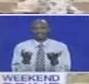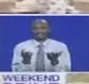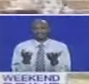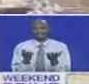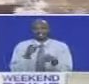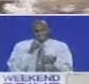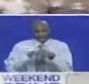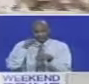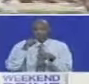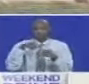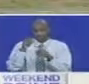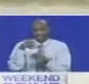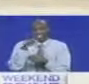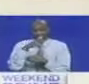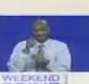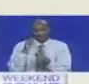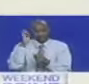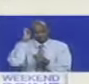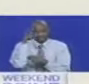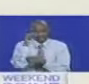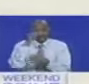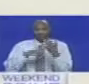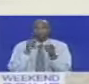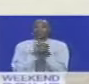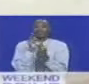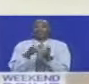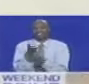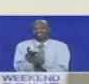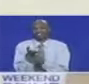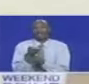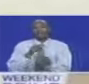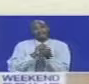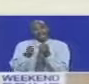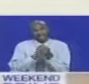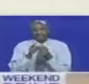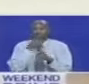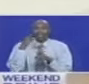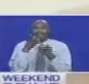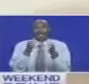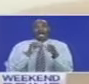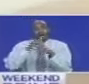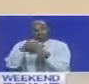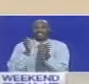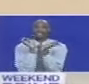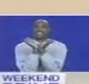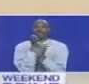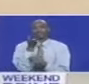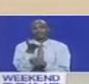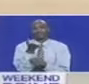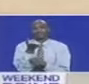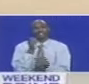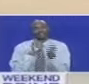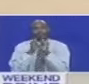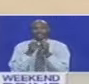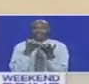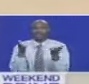As you ply the 10 route from Eldoret, this is what you come across. Maize being dried outside the Kipchoge Stadium, a sports